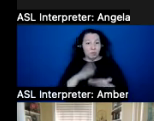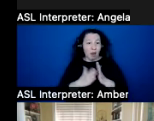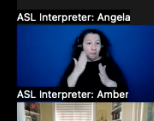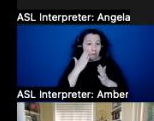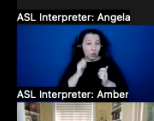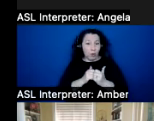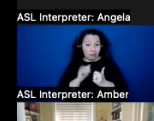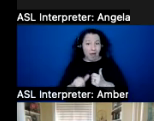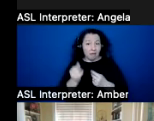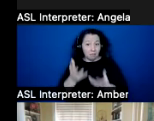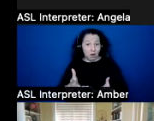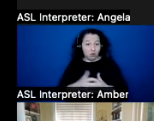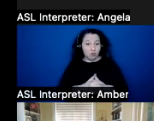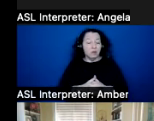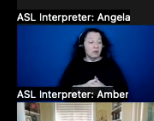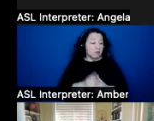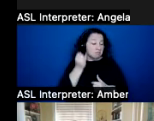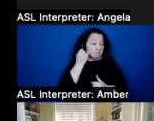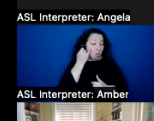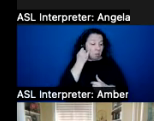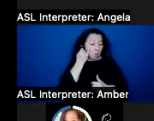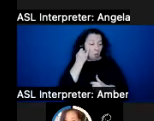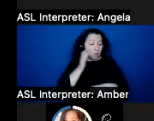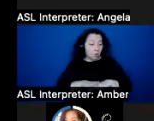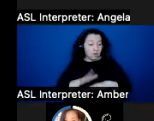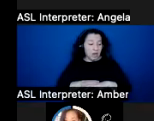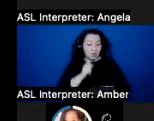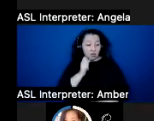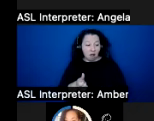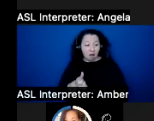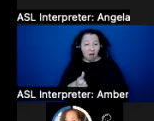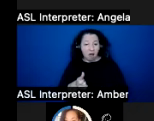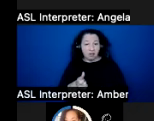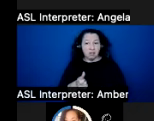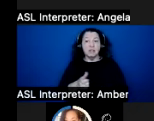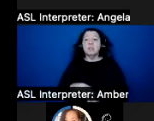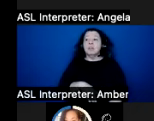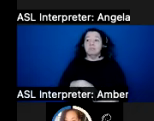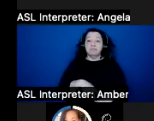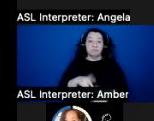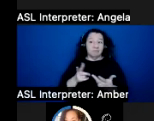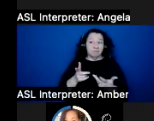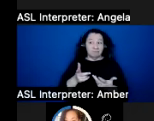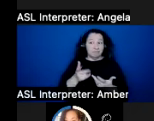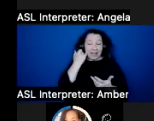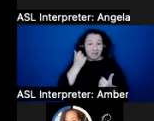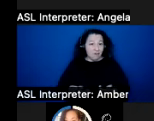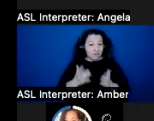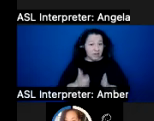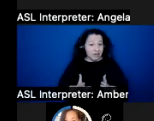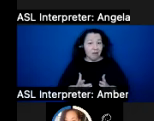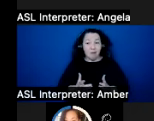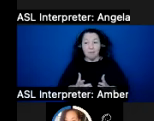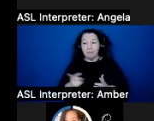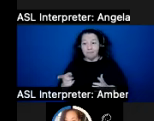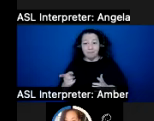that if a notification is not made, and heaven forbid, a victim or survivor